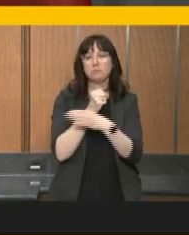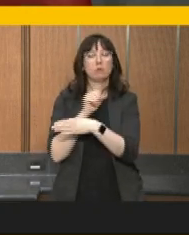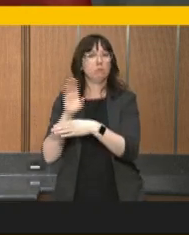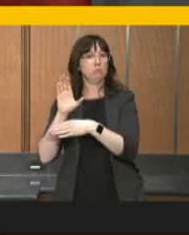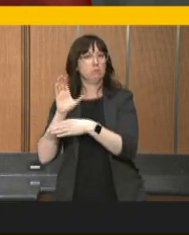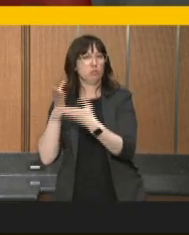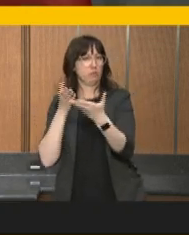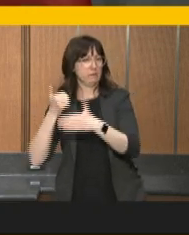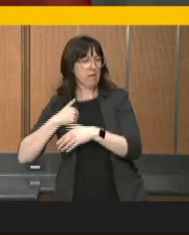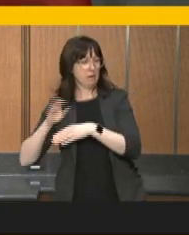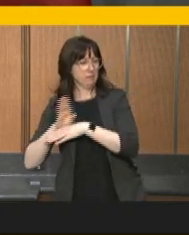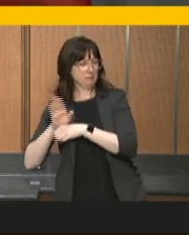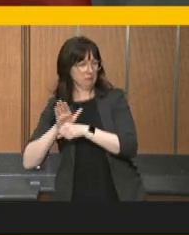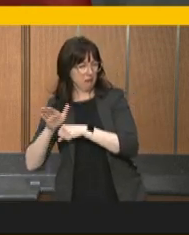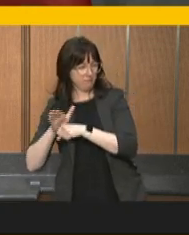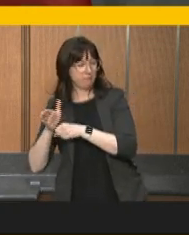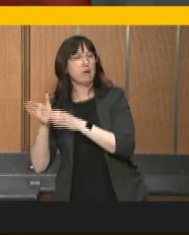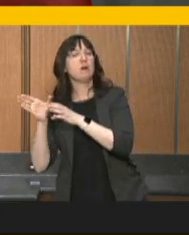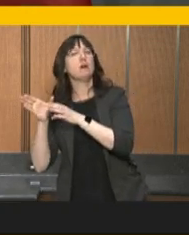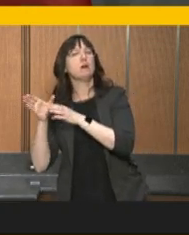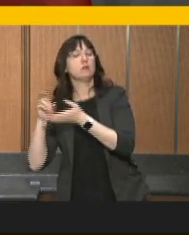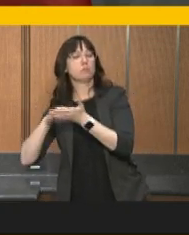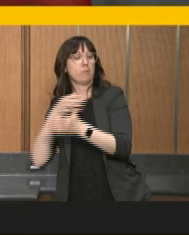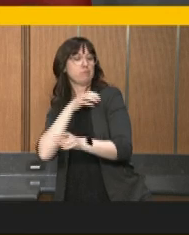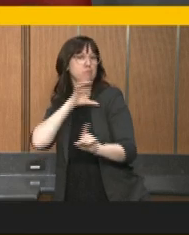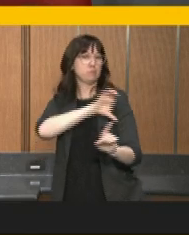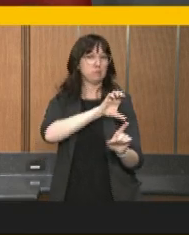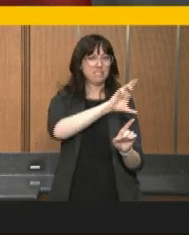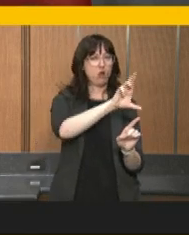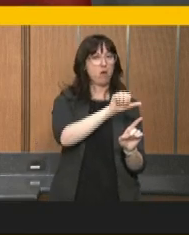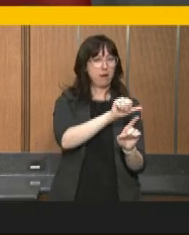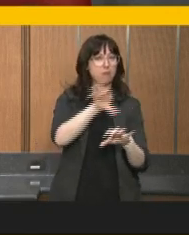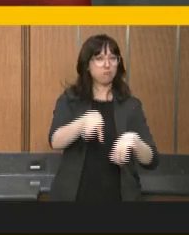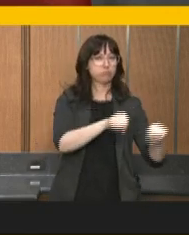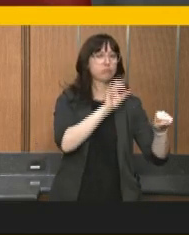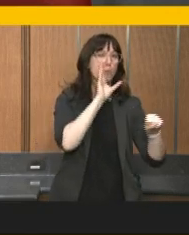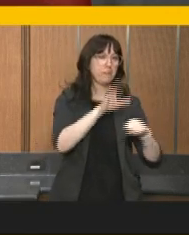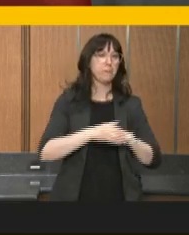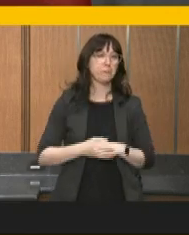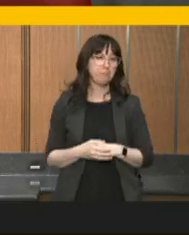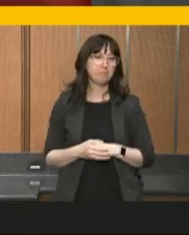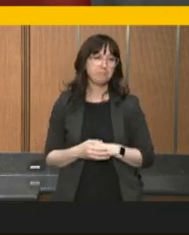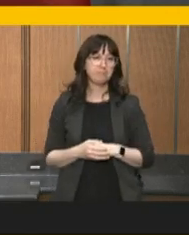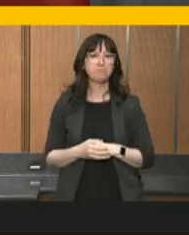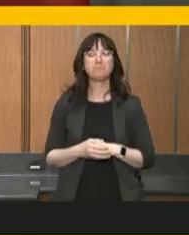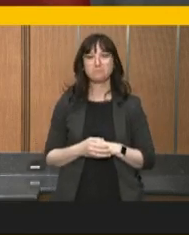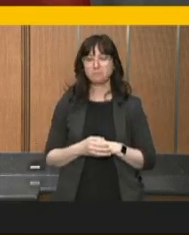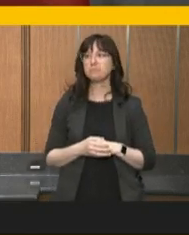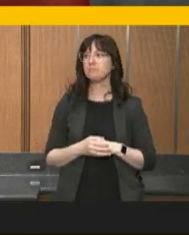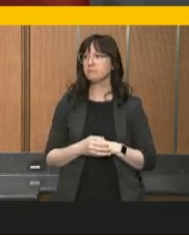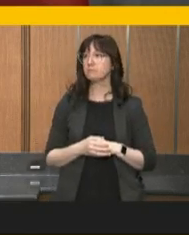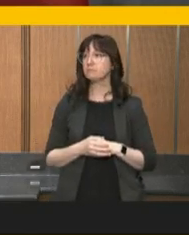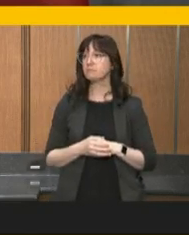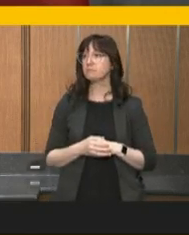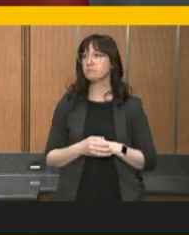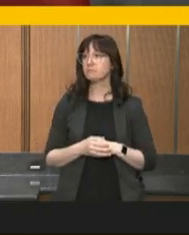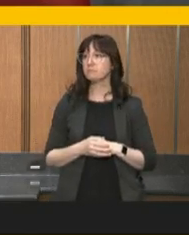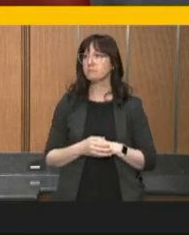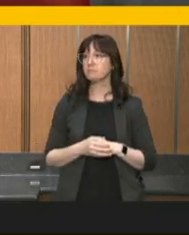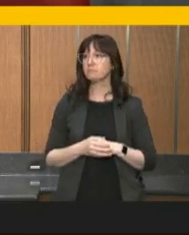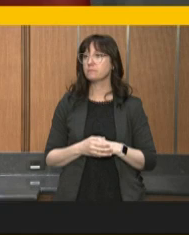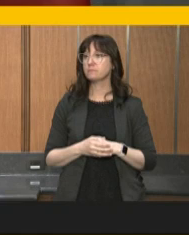So that is why CRA will take over in some regards. Thank you. Opératrice, on va prendre les questions au